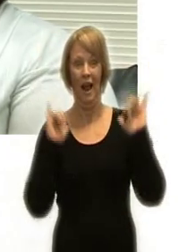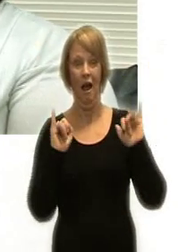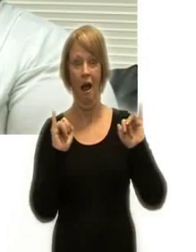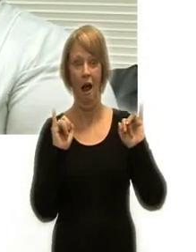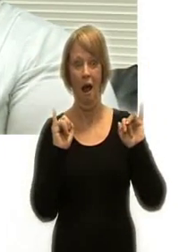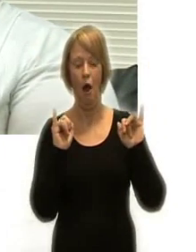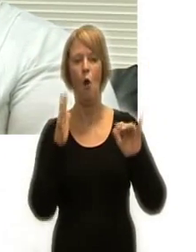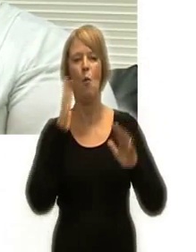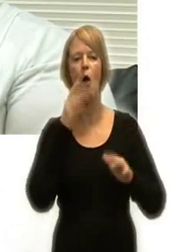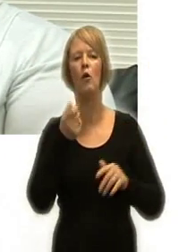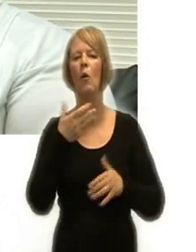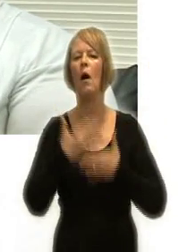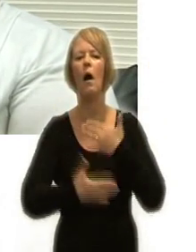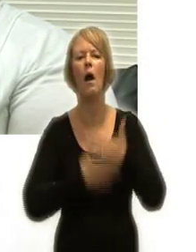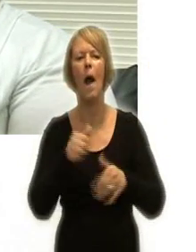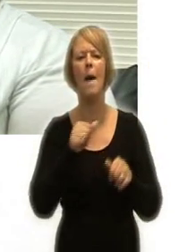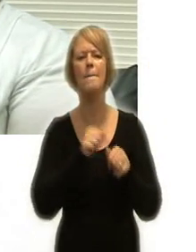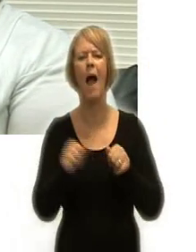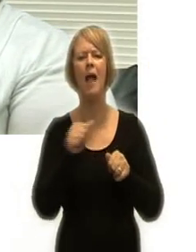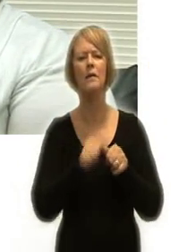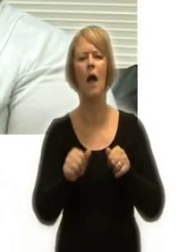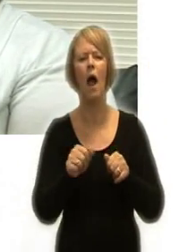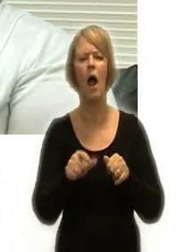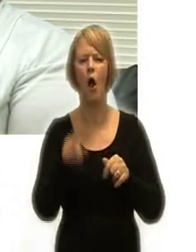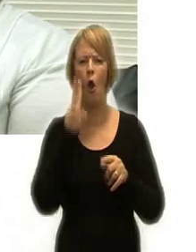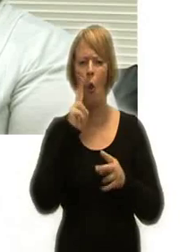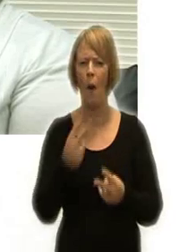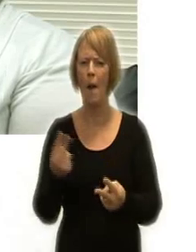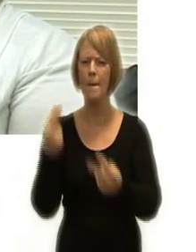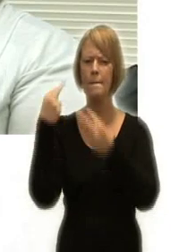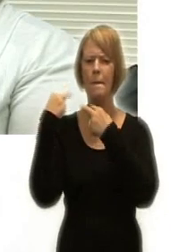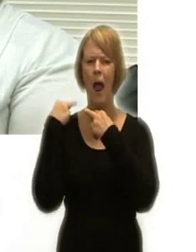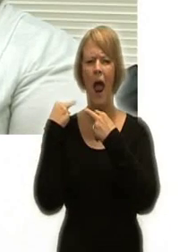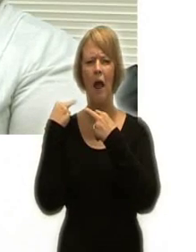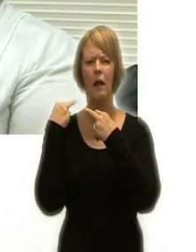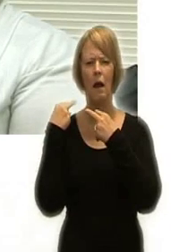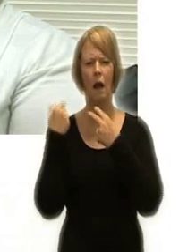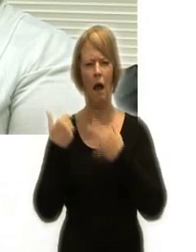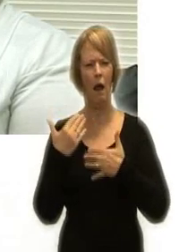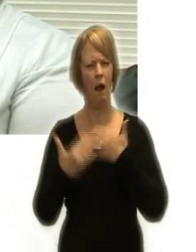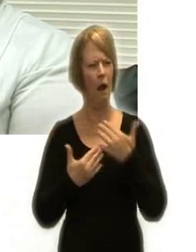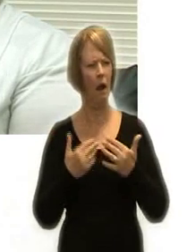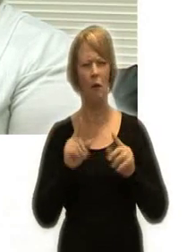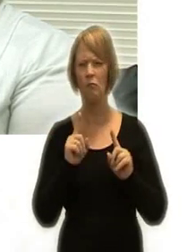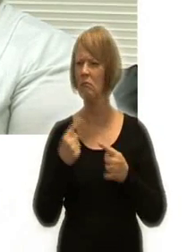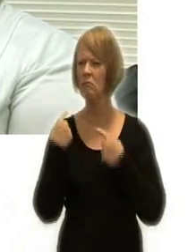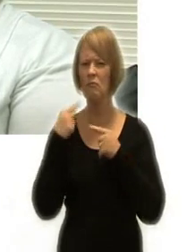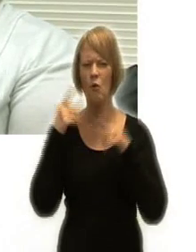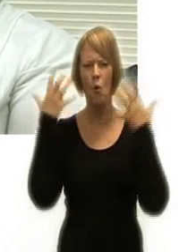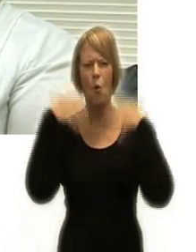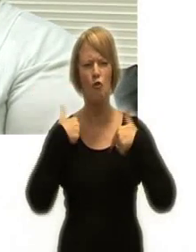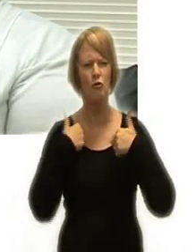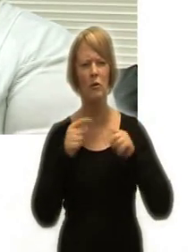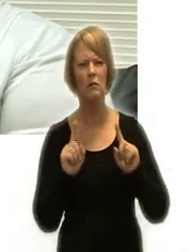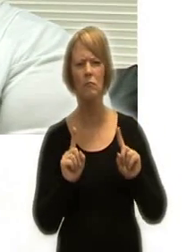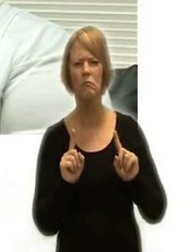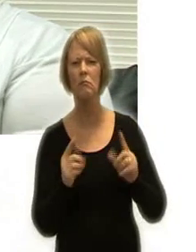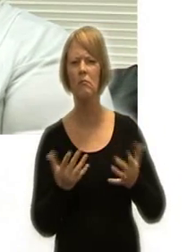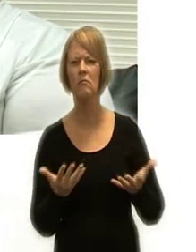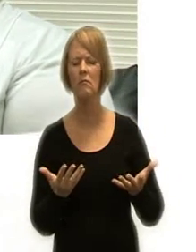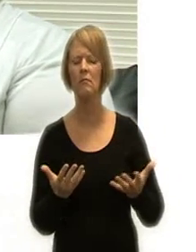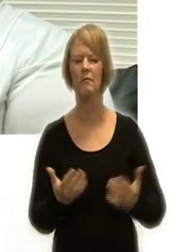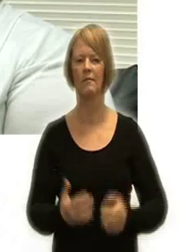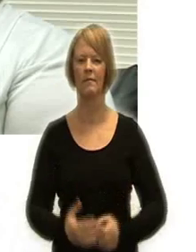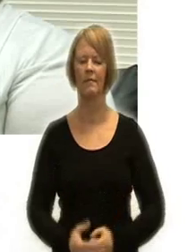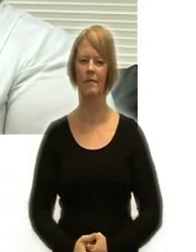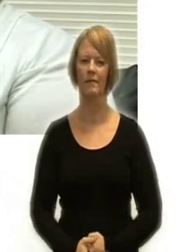issue, that will calm things down, because when you're in this depressive state, everything seems so huge. And then when you're better, you